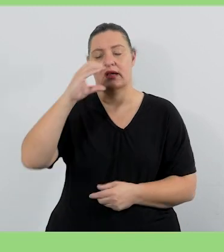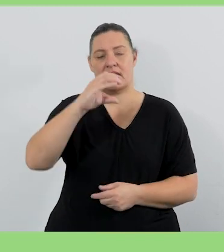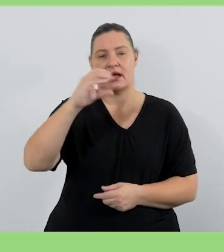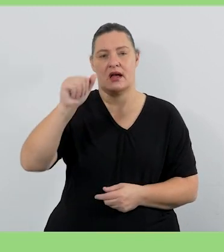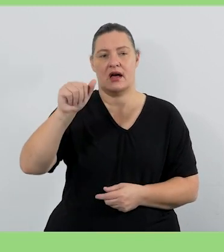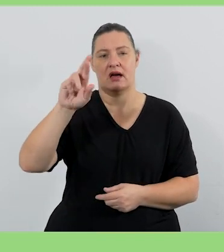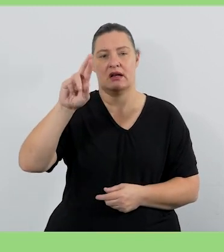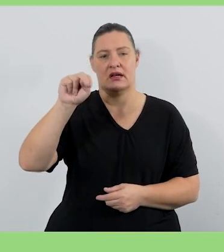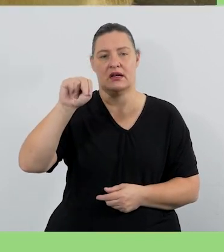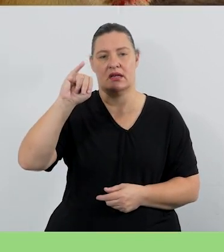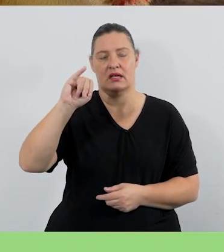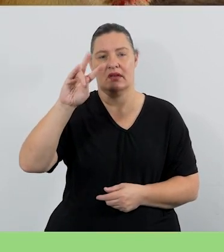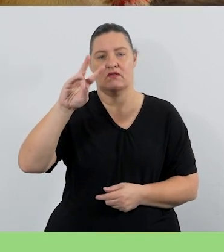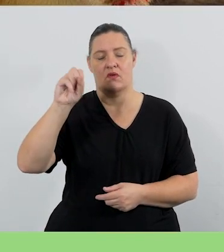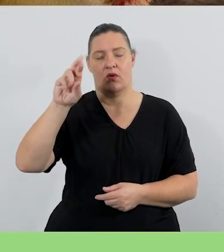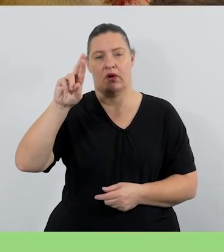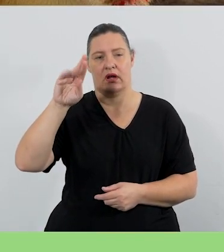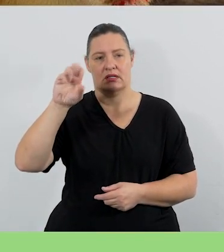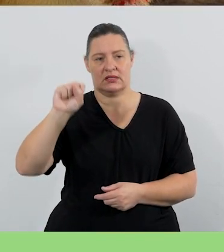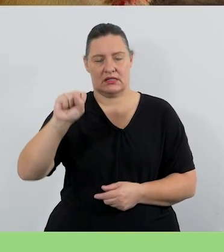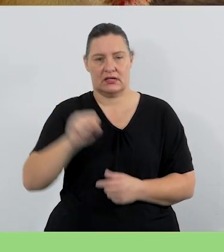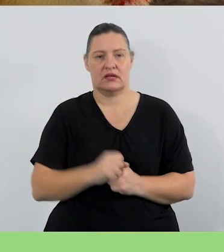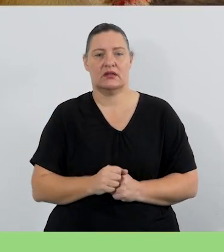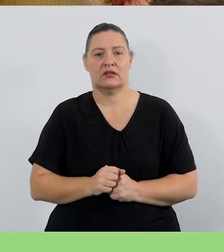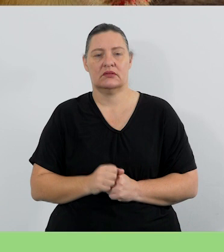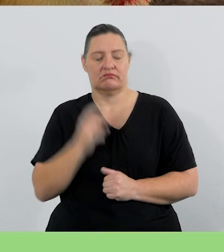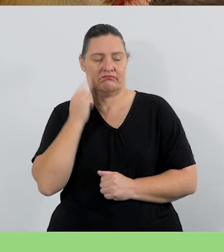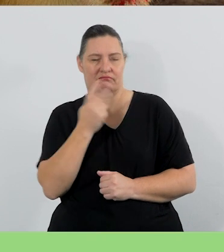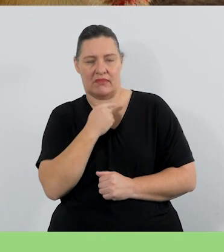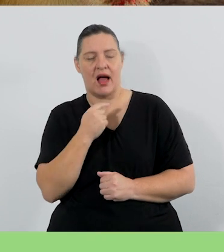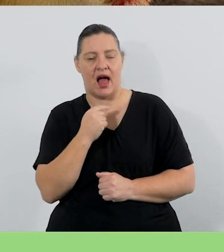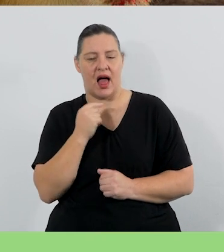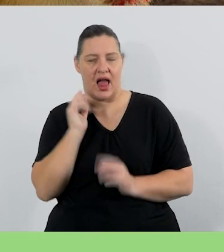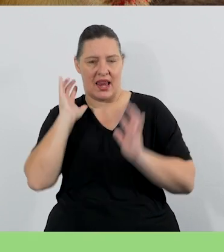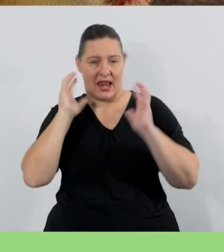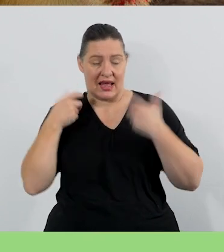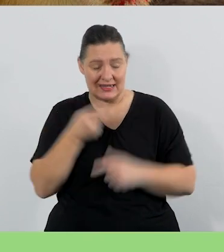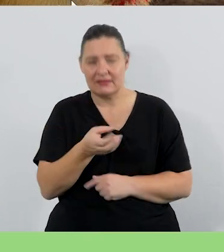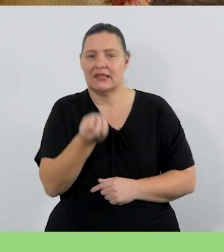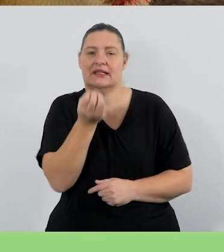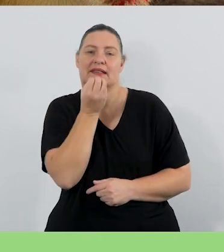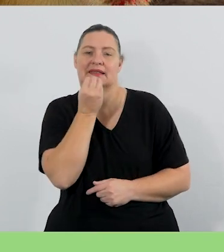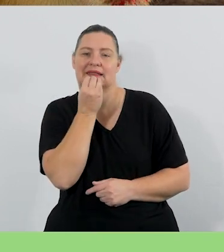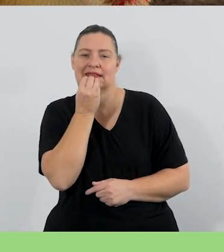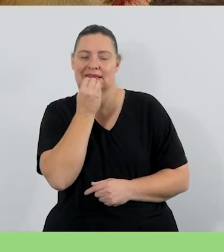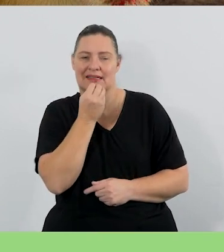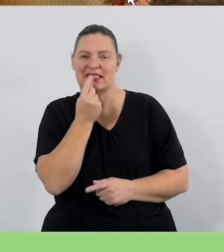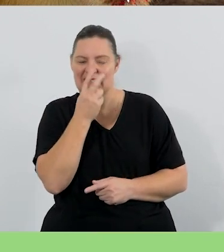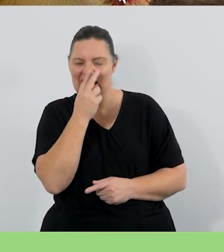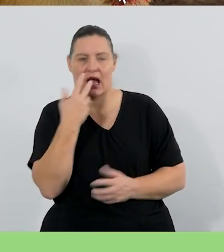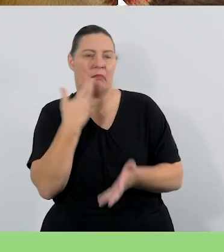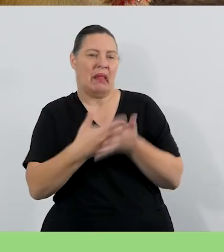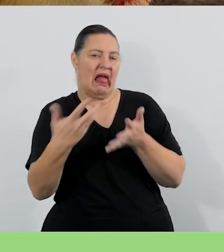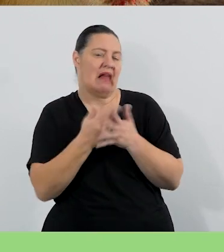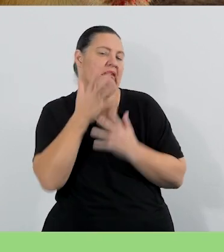carnivores. Carnivores, here is a nice picture of a carnivore that has just eaten something, because we